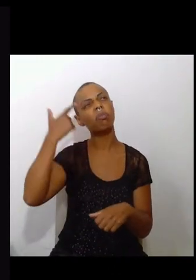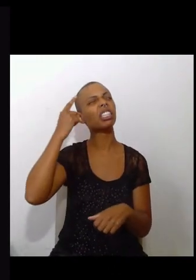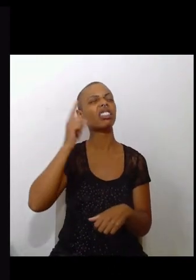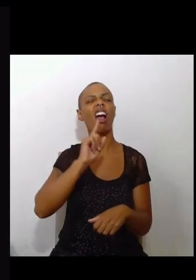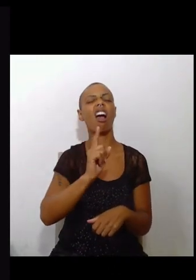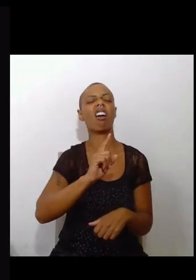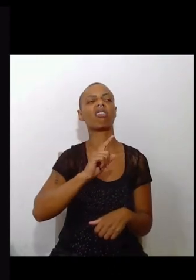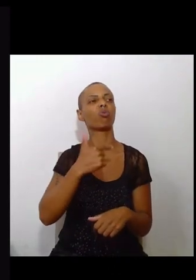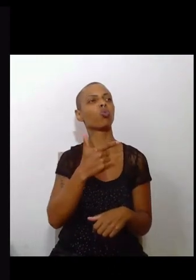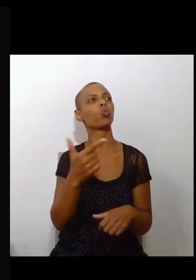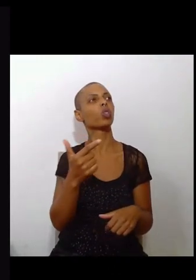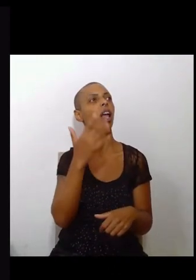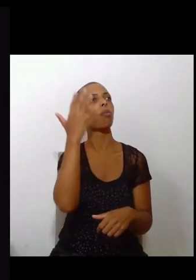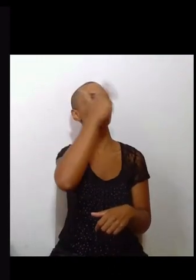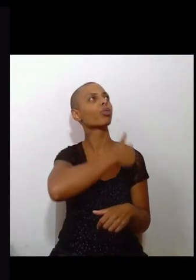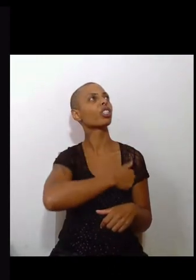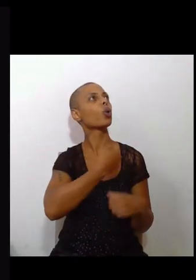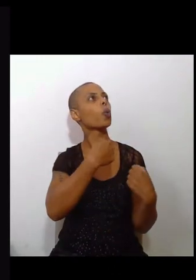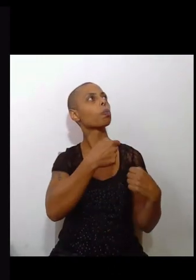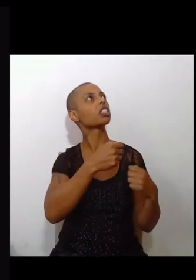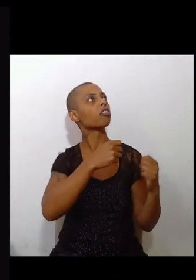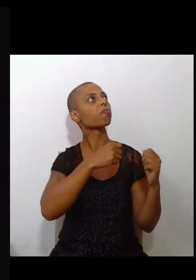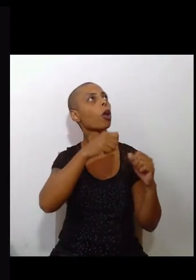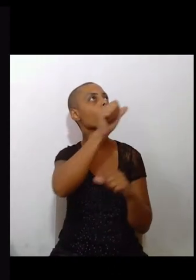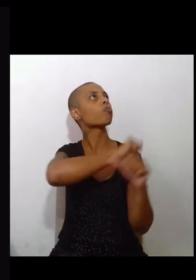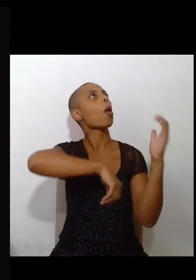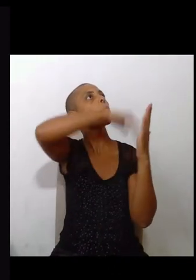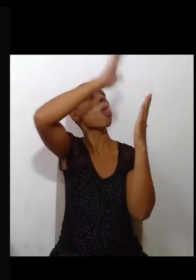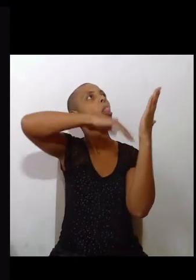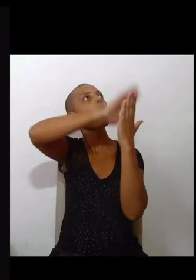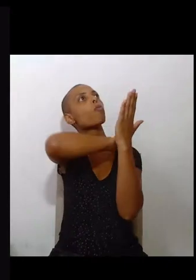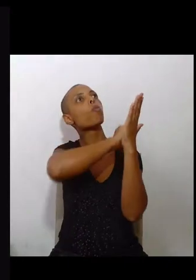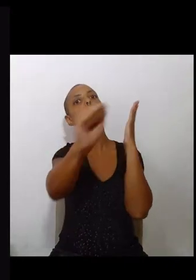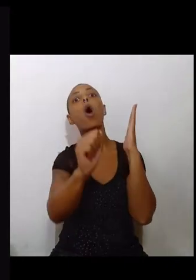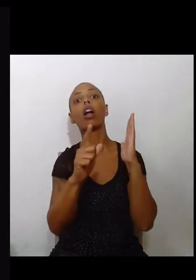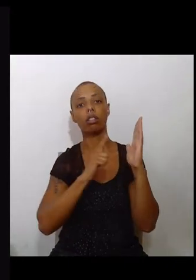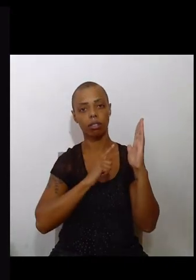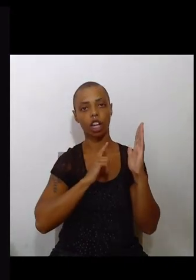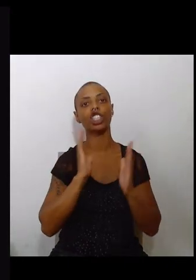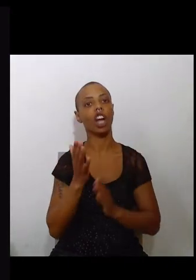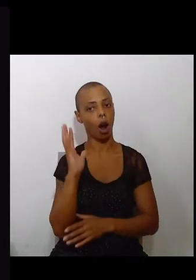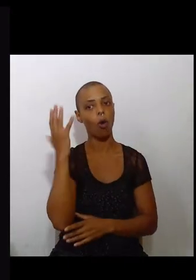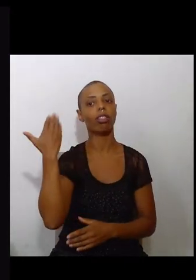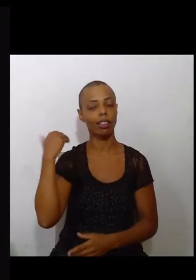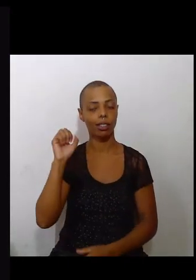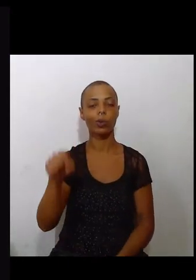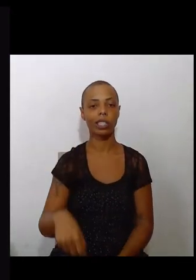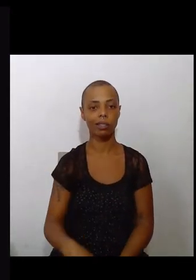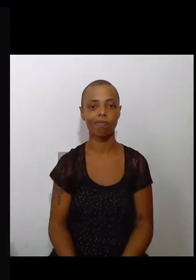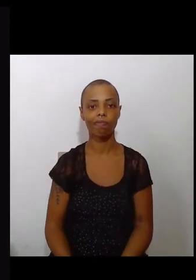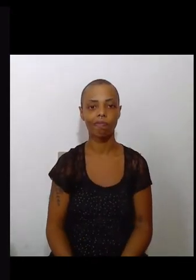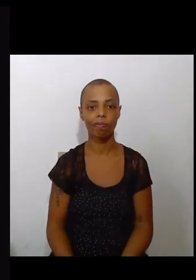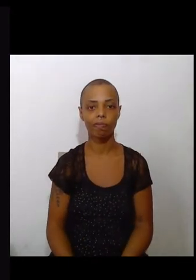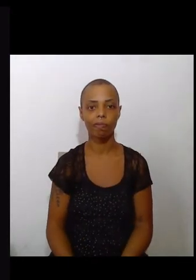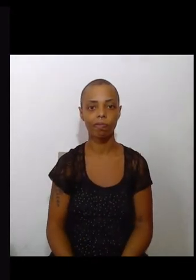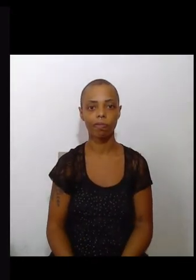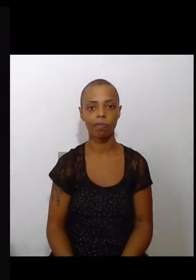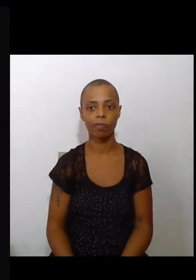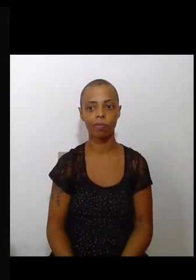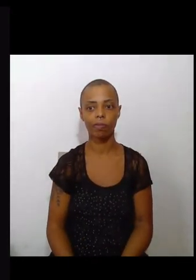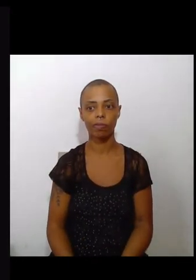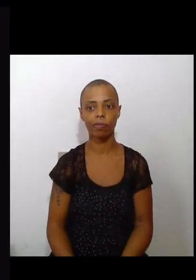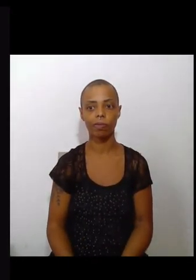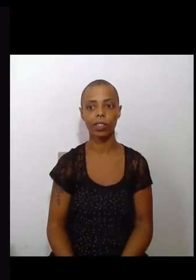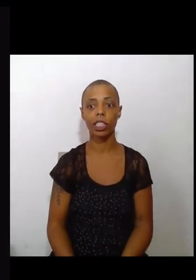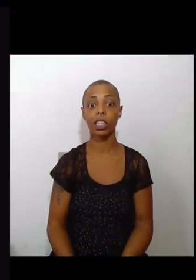and recently we are painting it like some really remote Villages uh here in the northern part of India and when